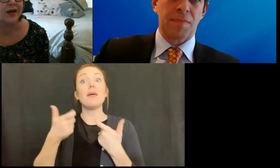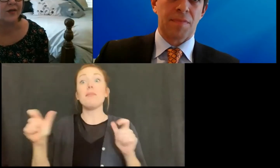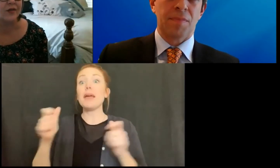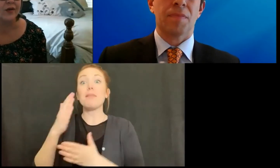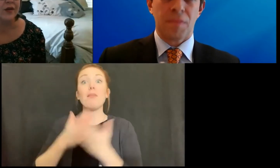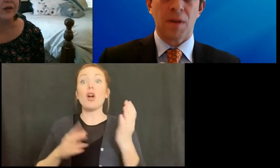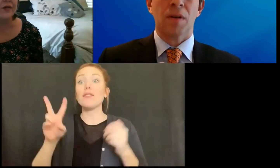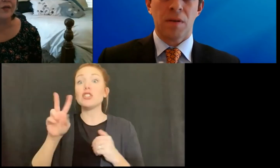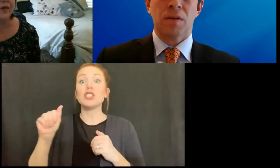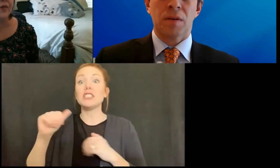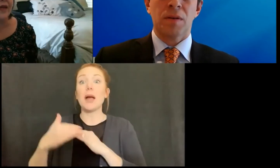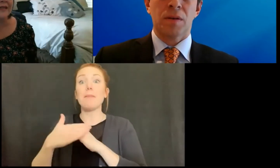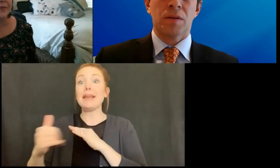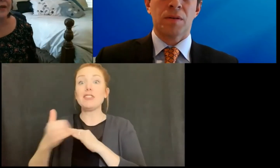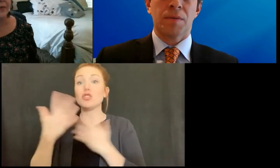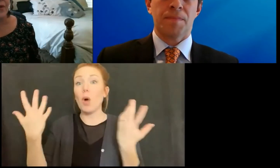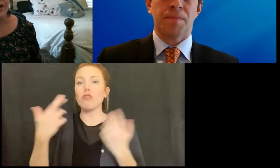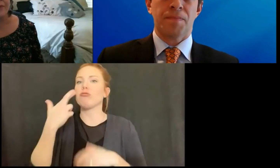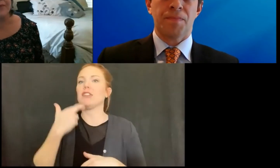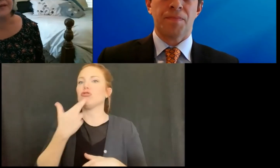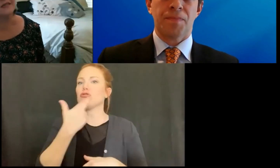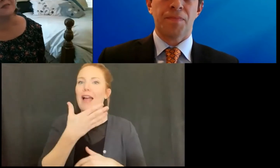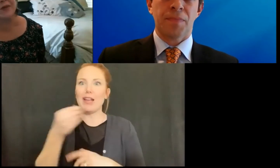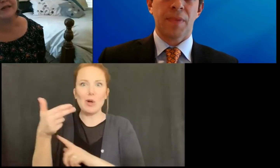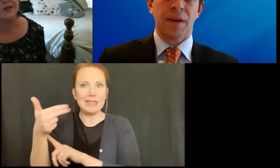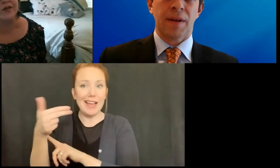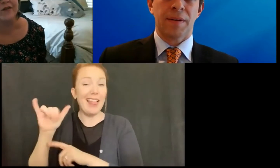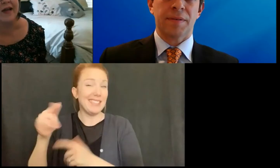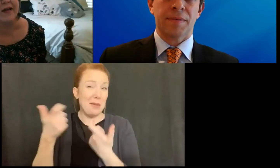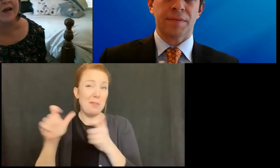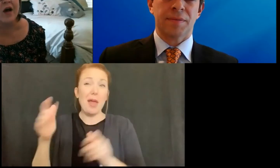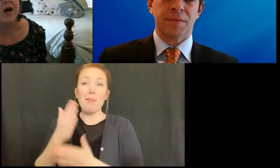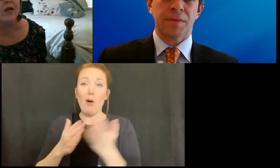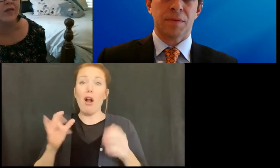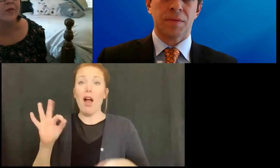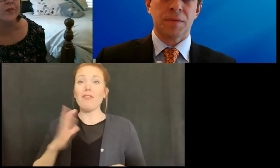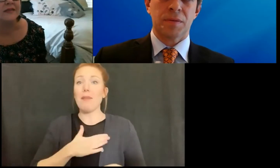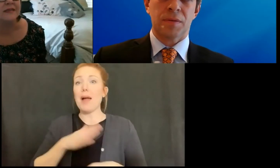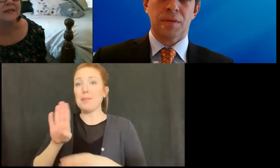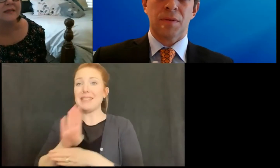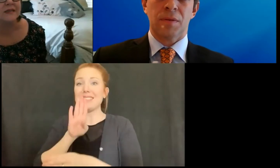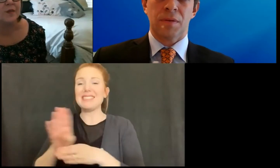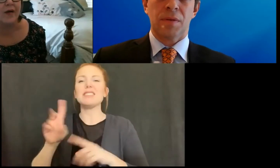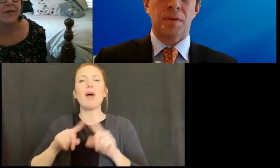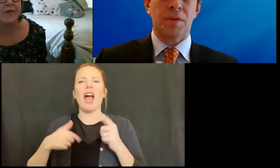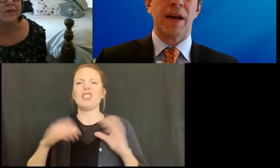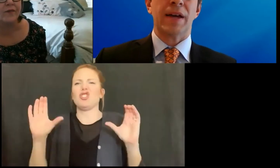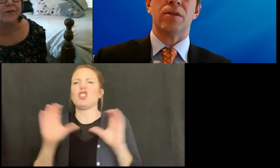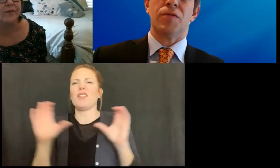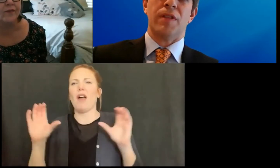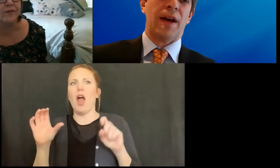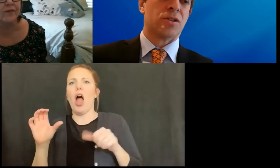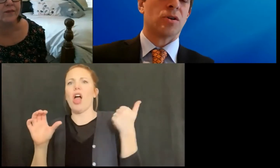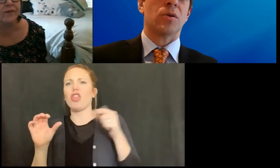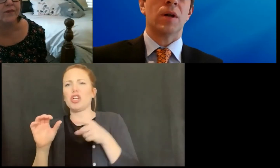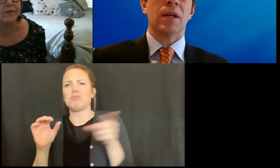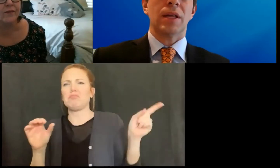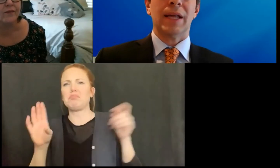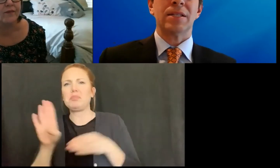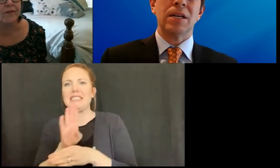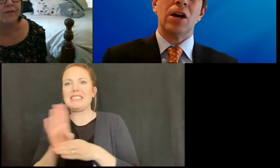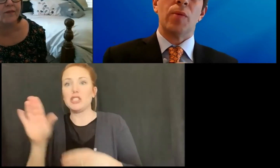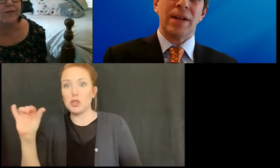and hotels. So that's a big part of my business, but I certify all other businesses as well. Thank you for that.